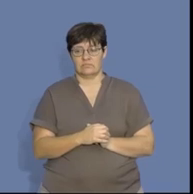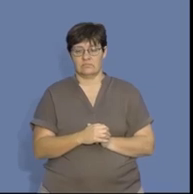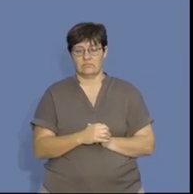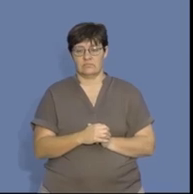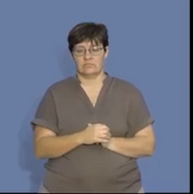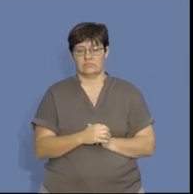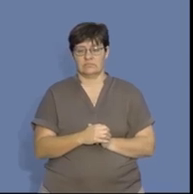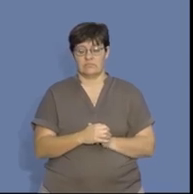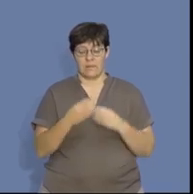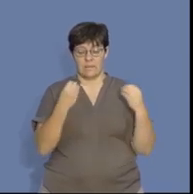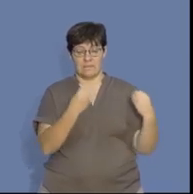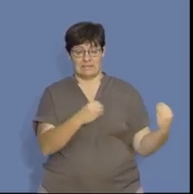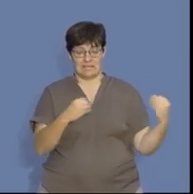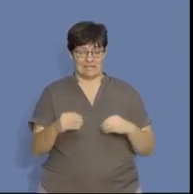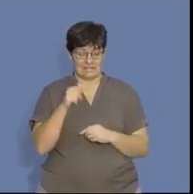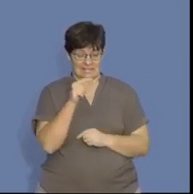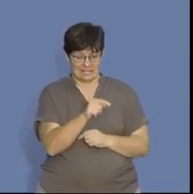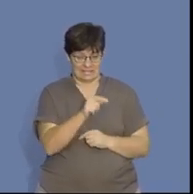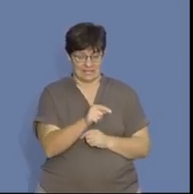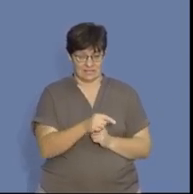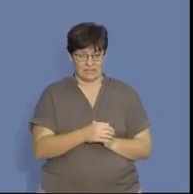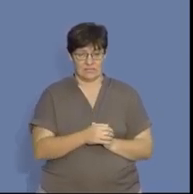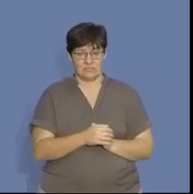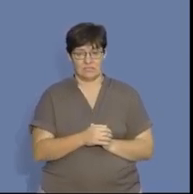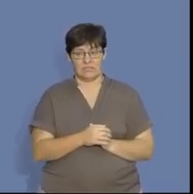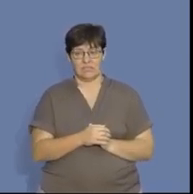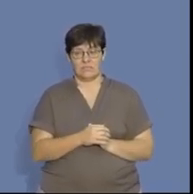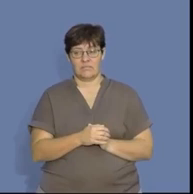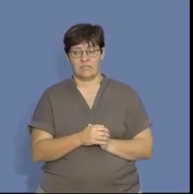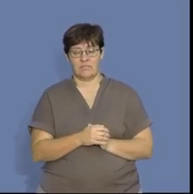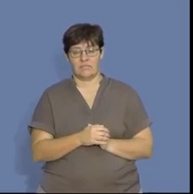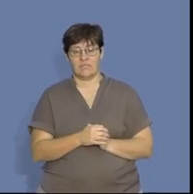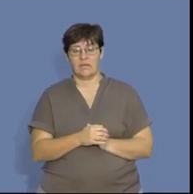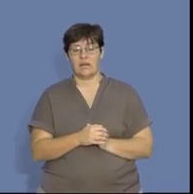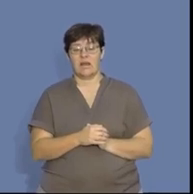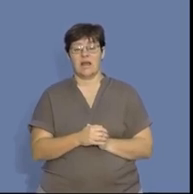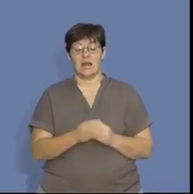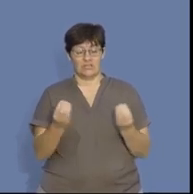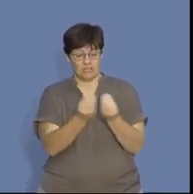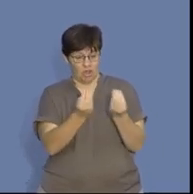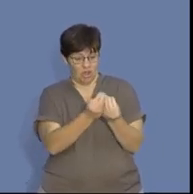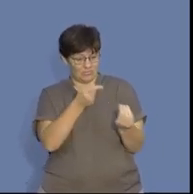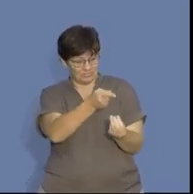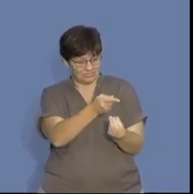okay? The business is keeping too much, the business